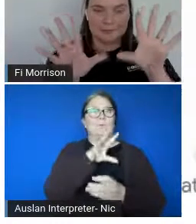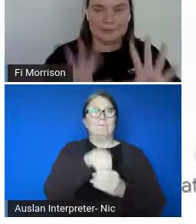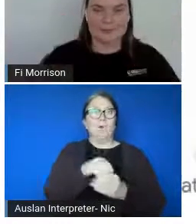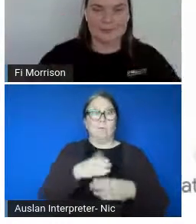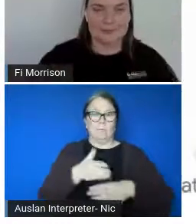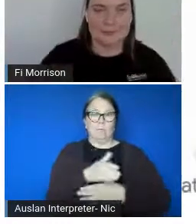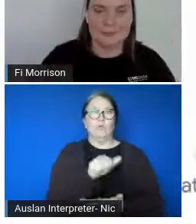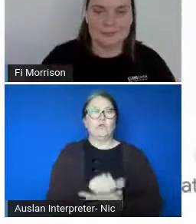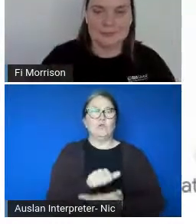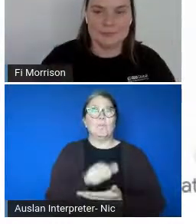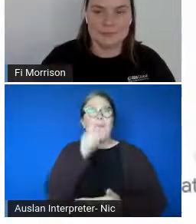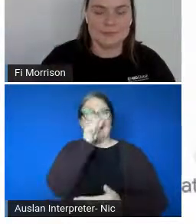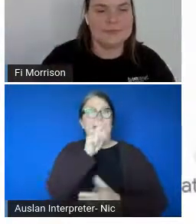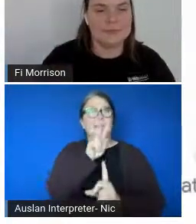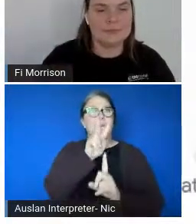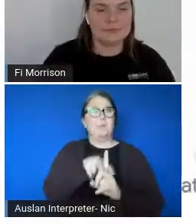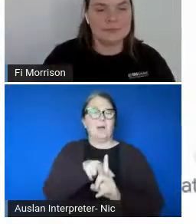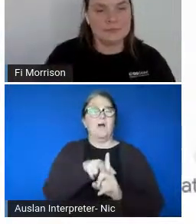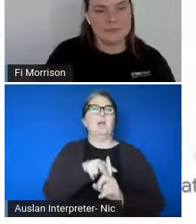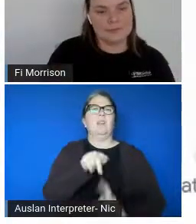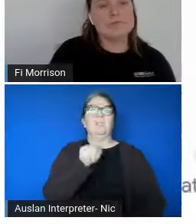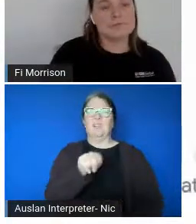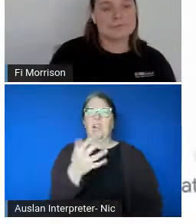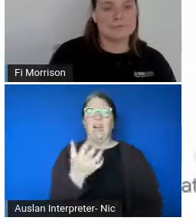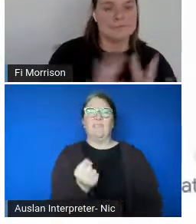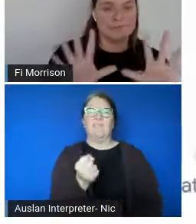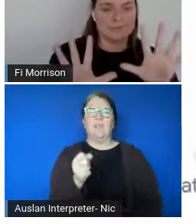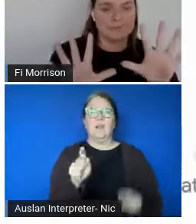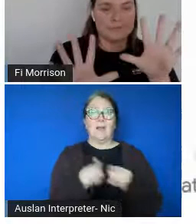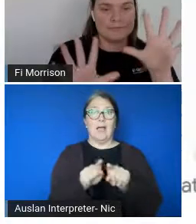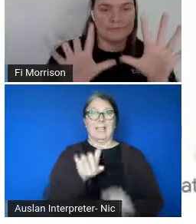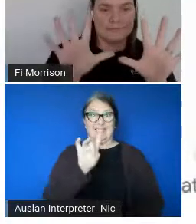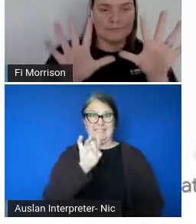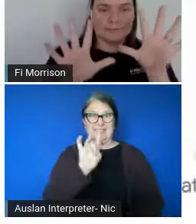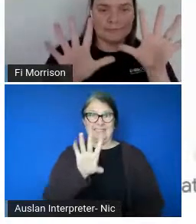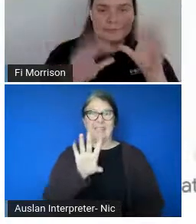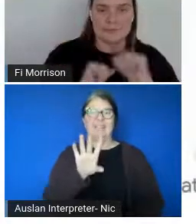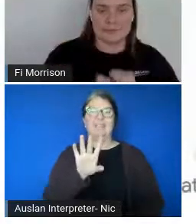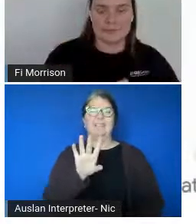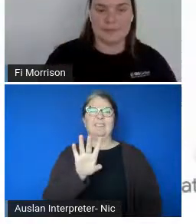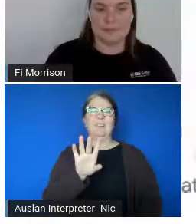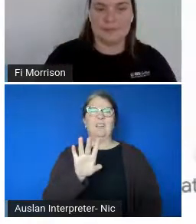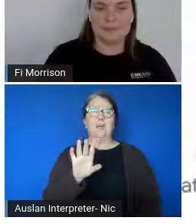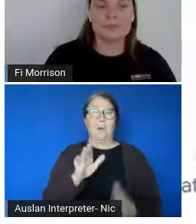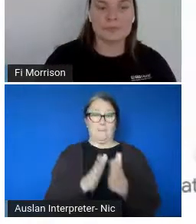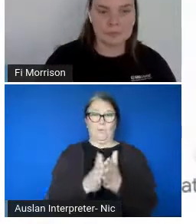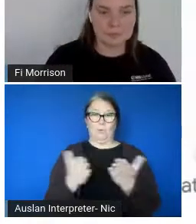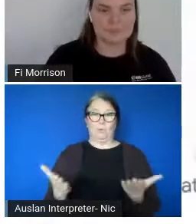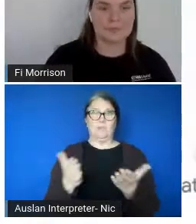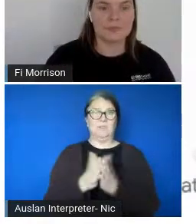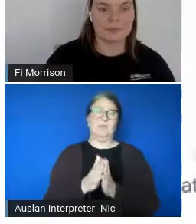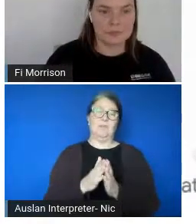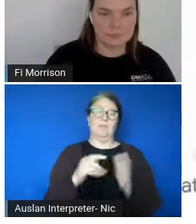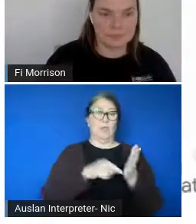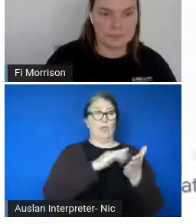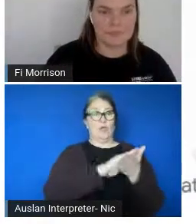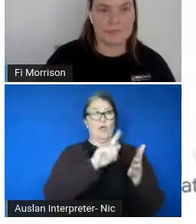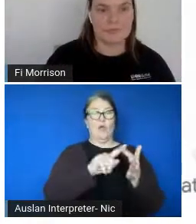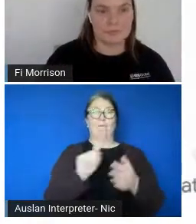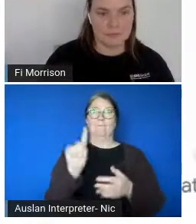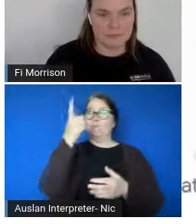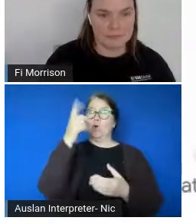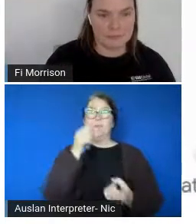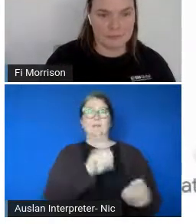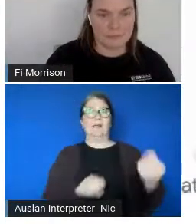are going to be able to have the opportunity. 10 copies of The First Scientist that we'll be giving away and we'll tell you a little bit more about